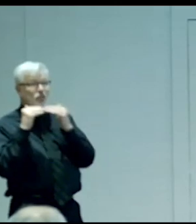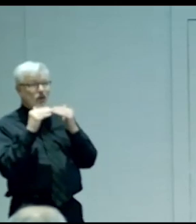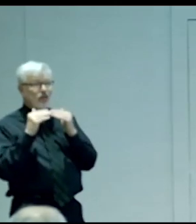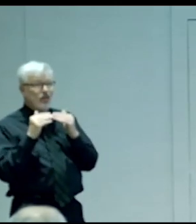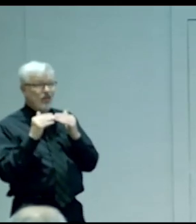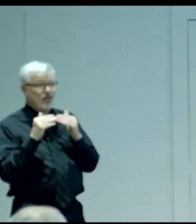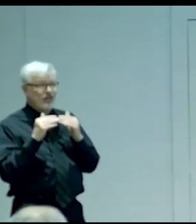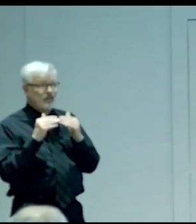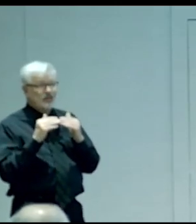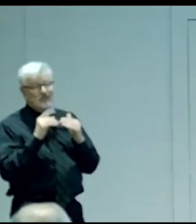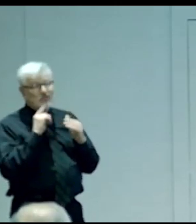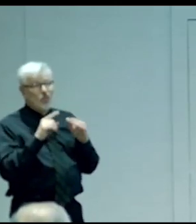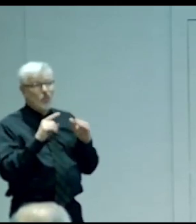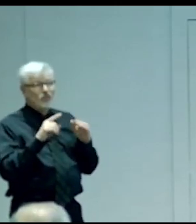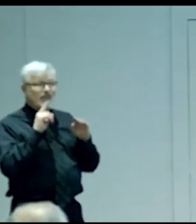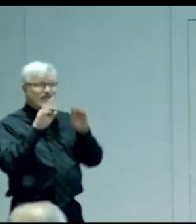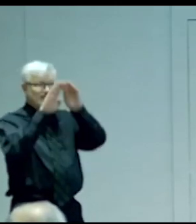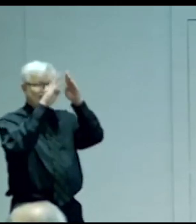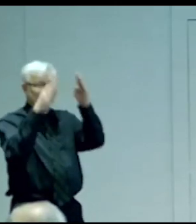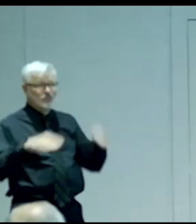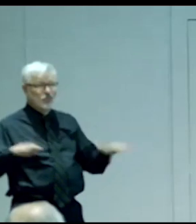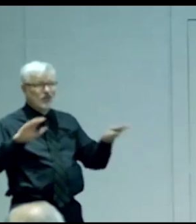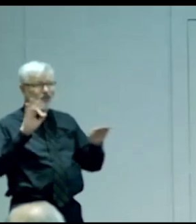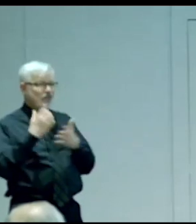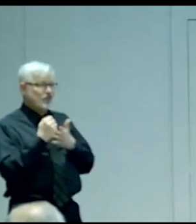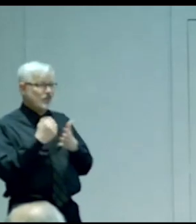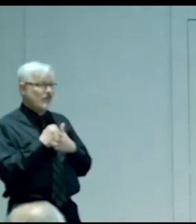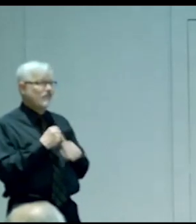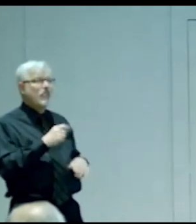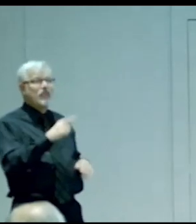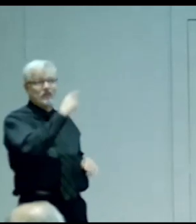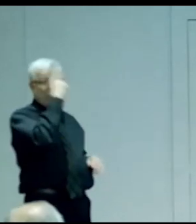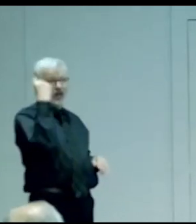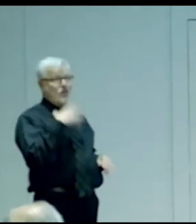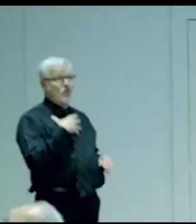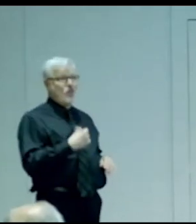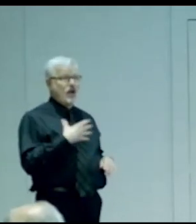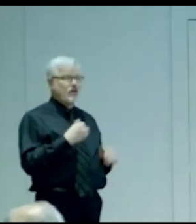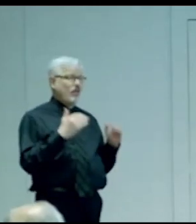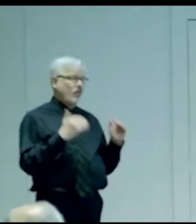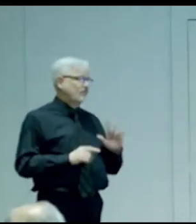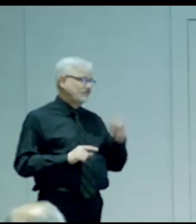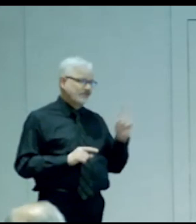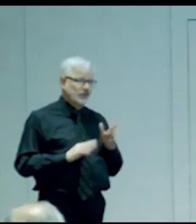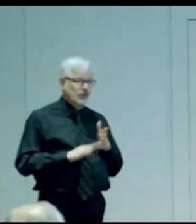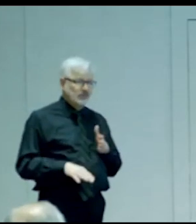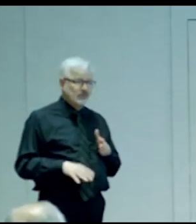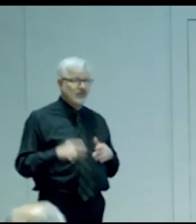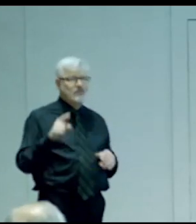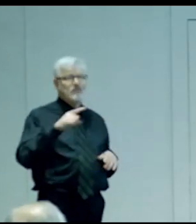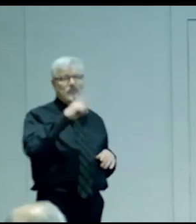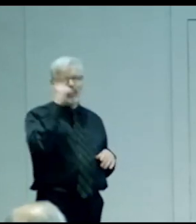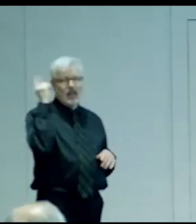of opportunity. The black and the white lower, the black and the